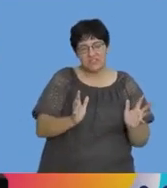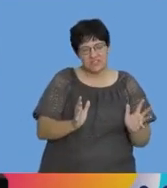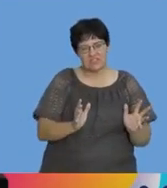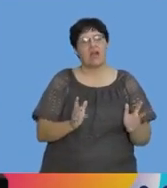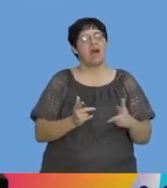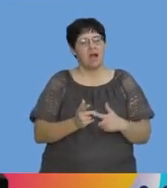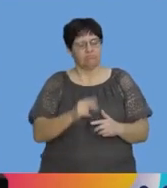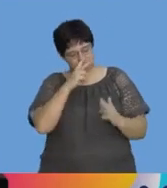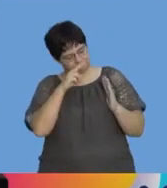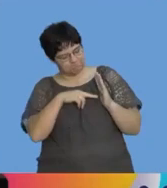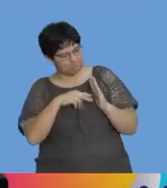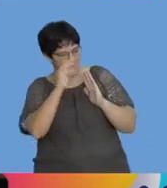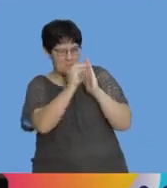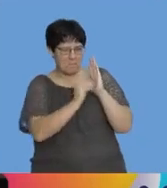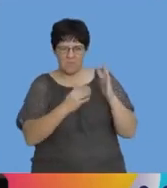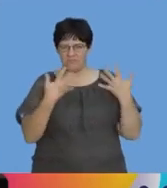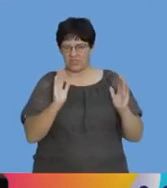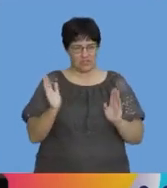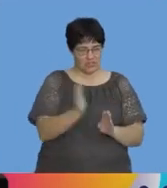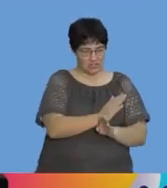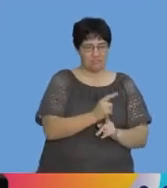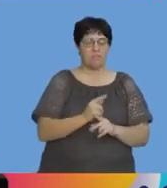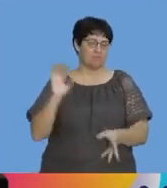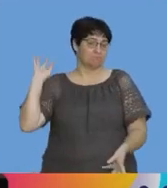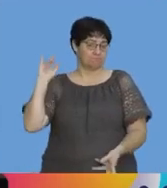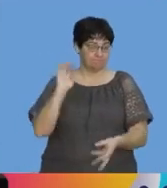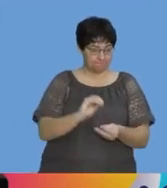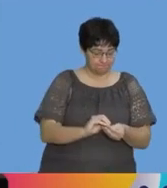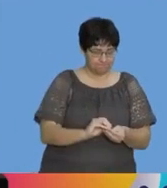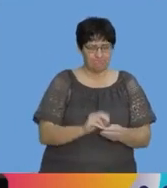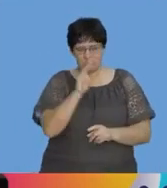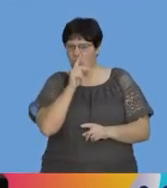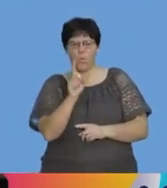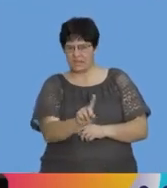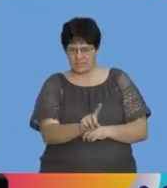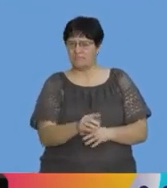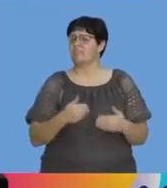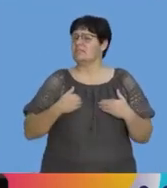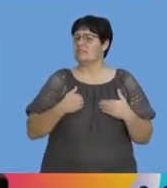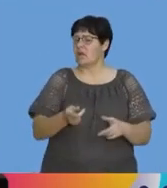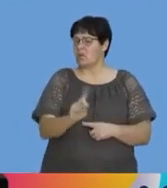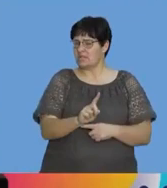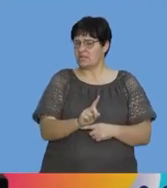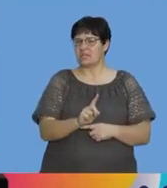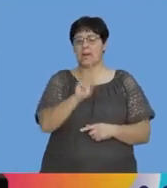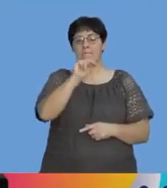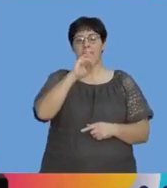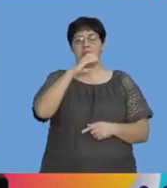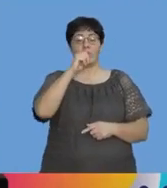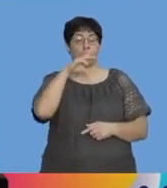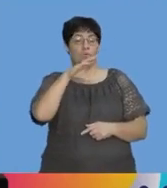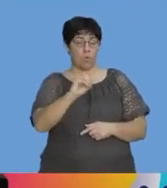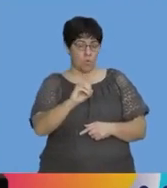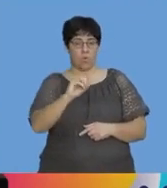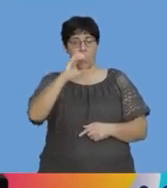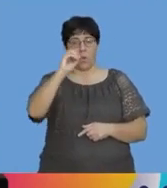just looked over all the notes that we've done. Let's just quickly recap what we're looking at. We're starting off the section of microorganisms,